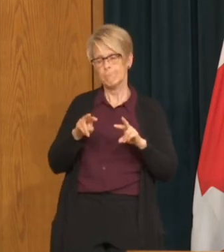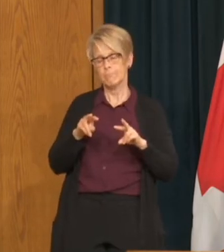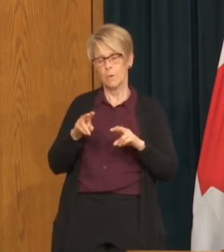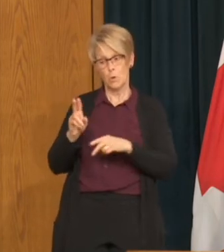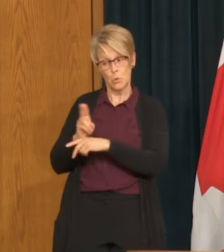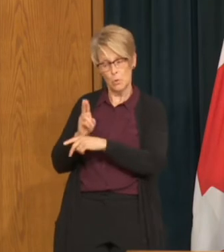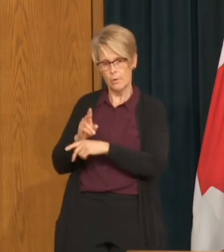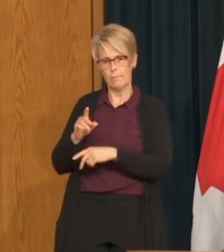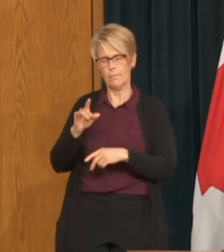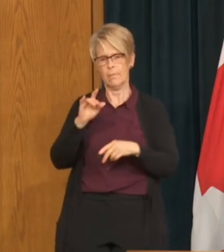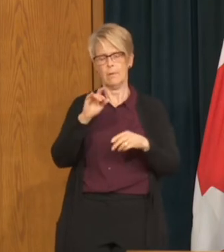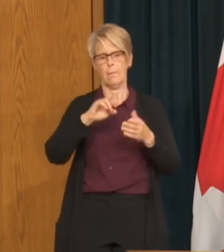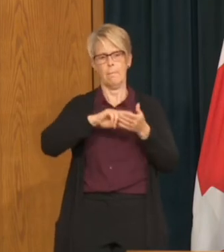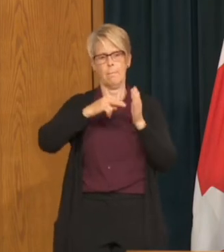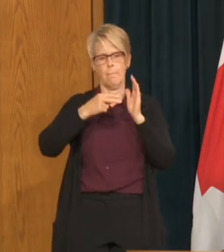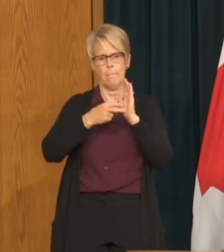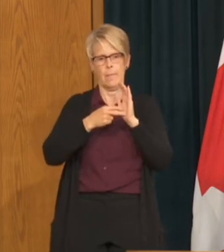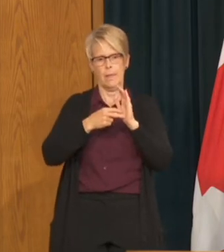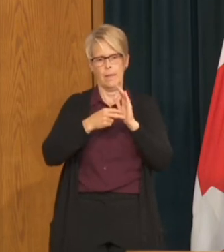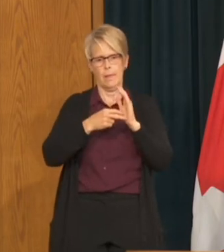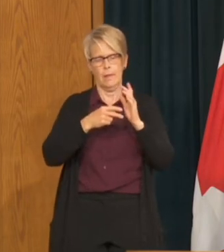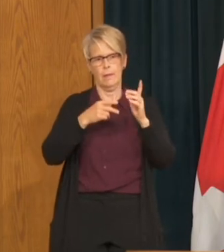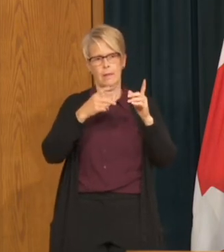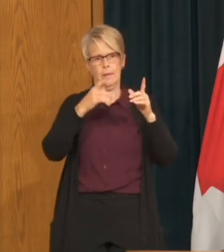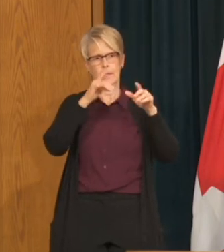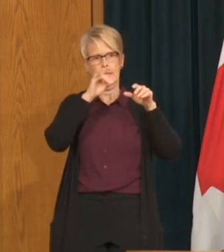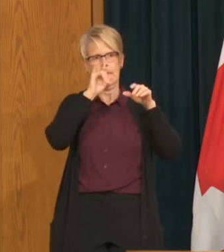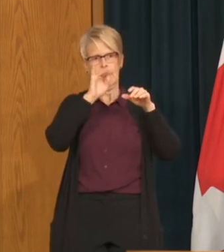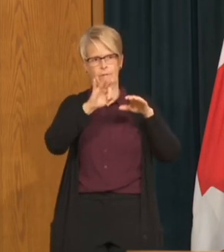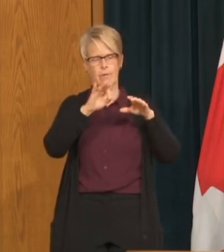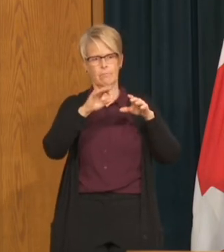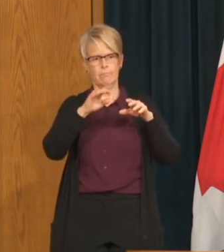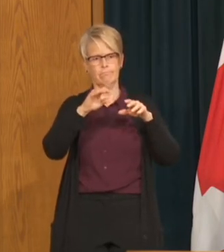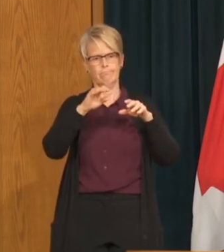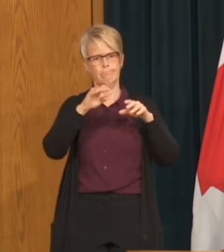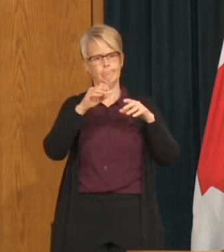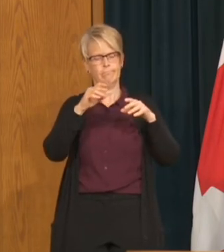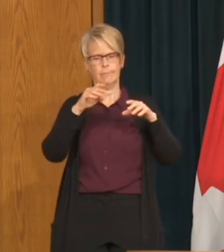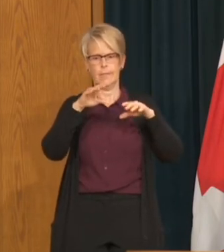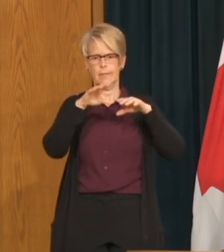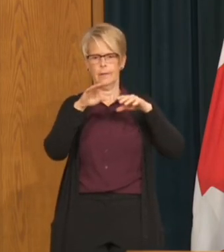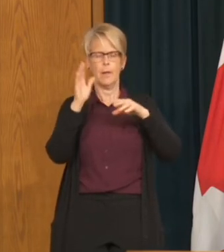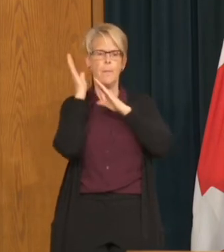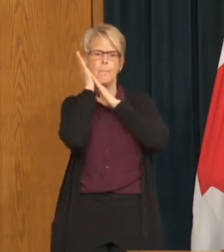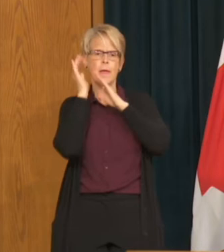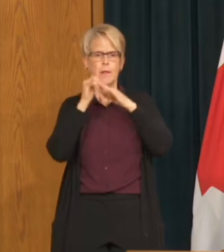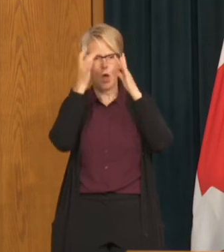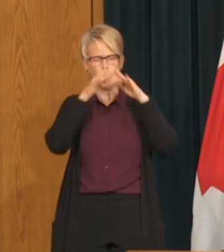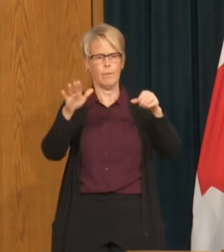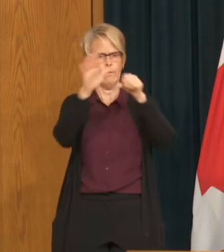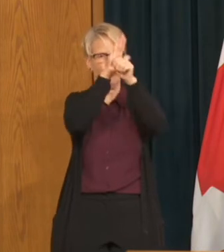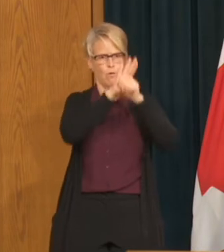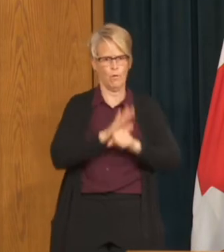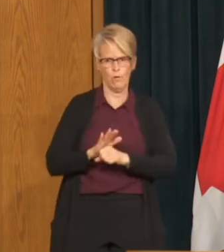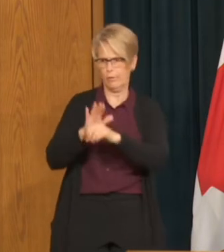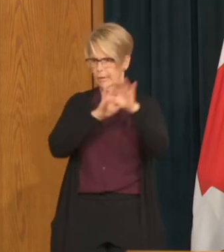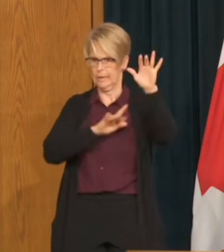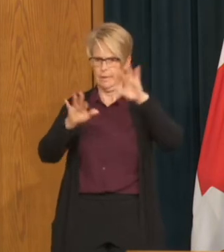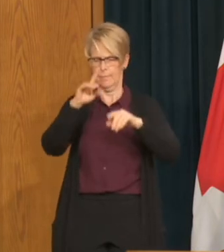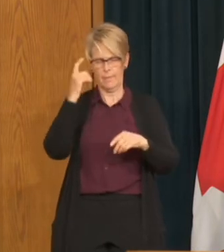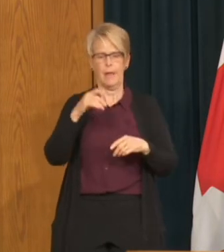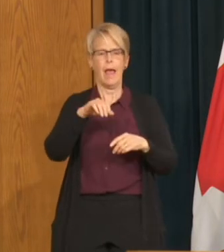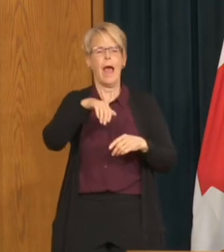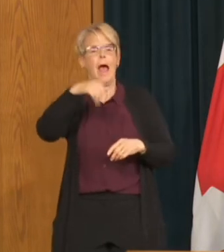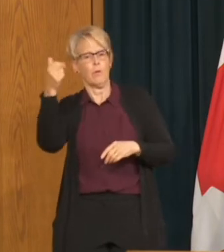significant bed utilization for non-COVID work across the SHA, not just in Saskatoon and Regina, because we would